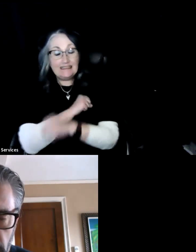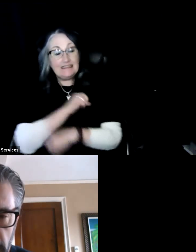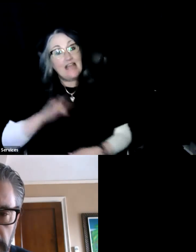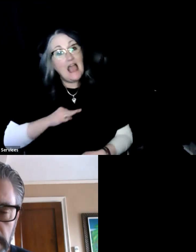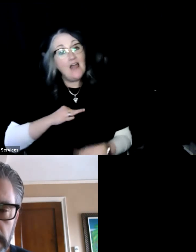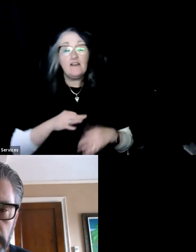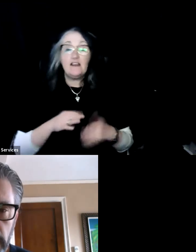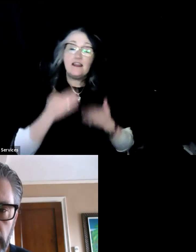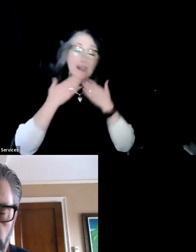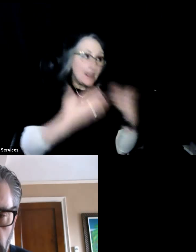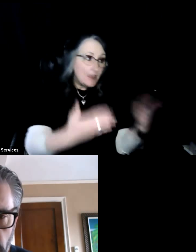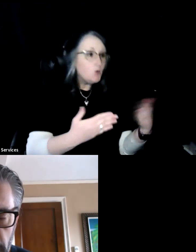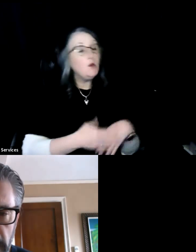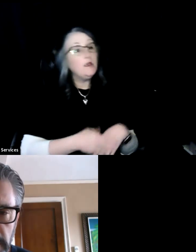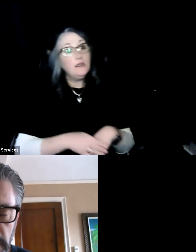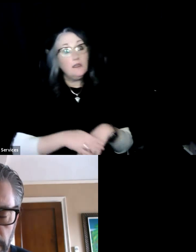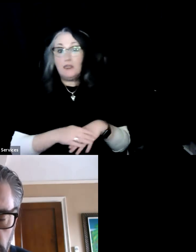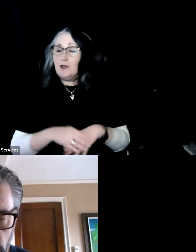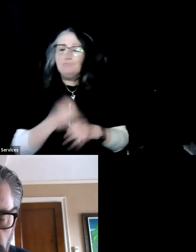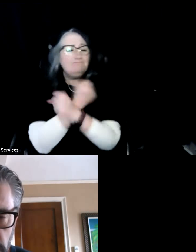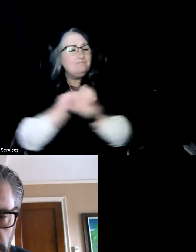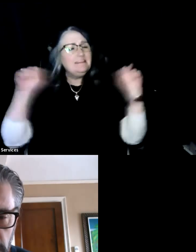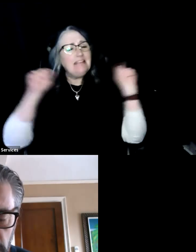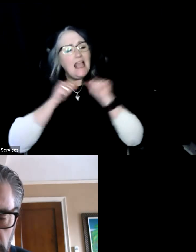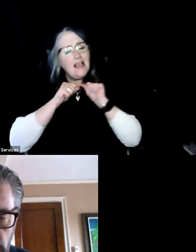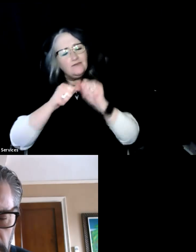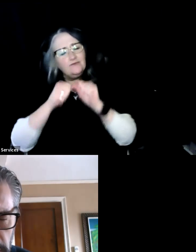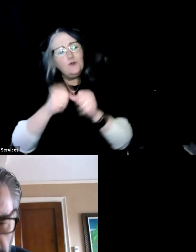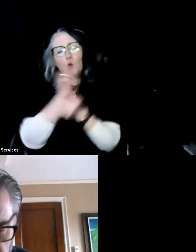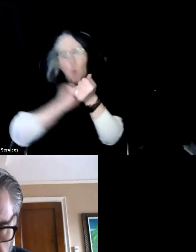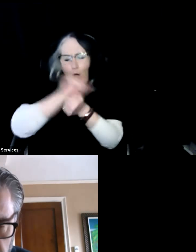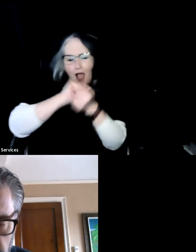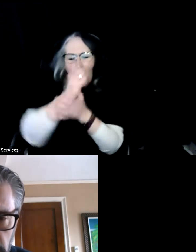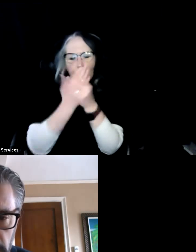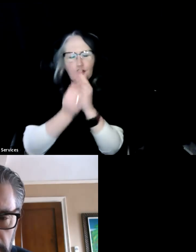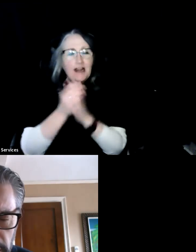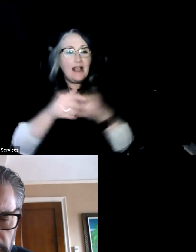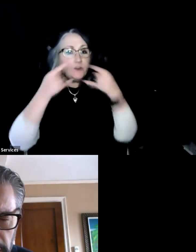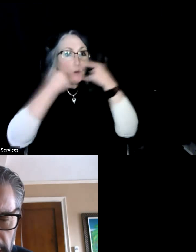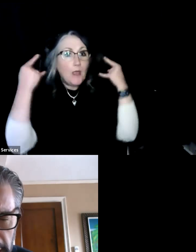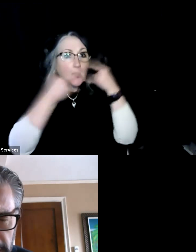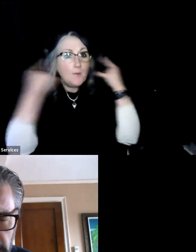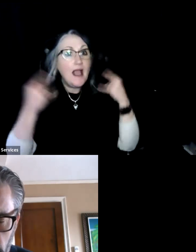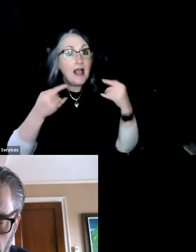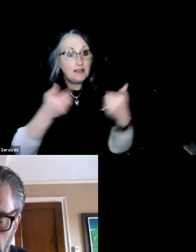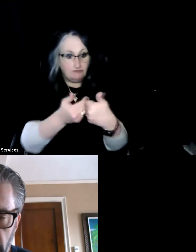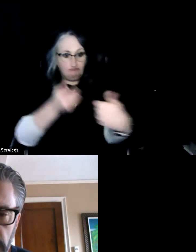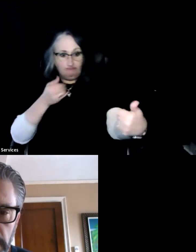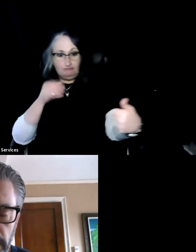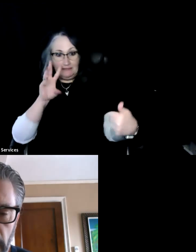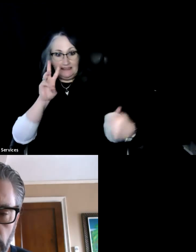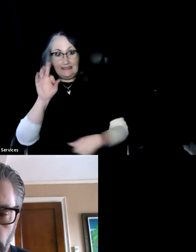wash your hands, wear your mask, keep your social distancing, get tested. And as